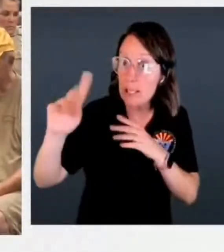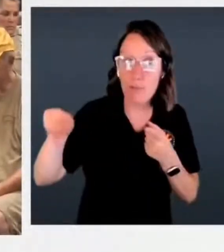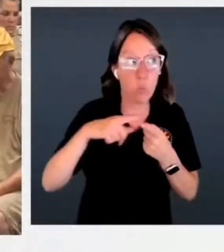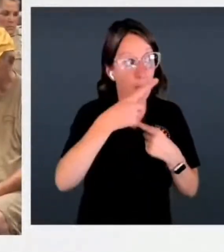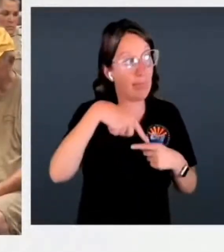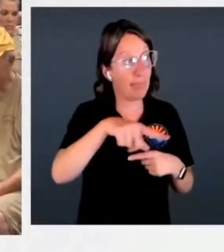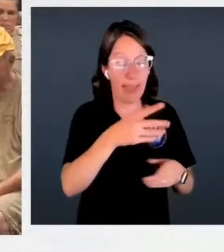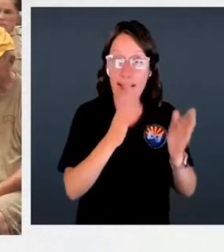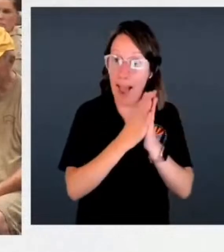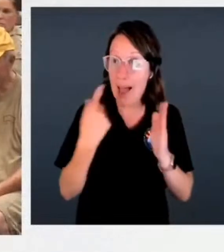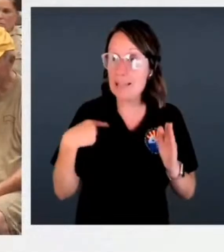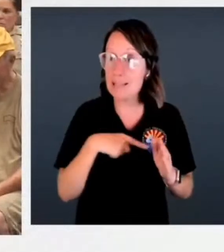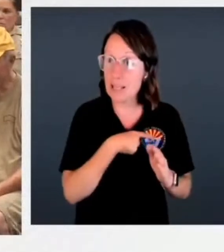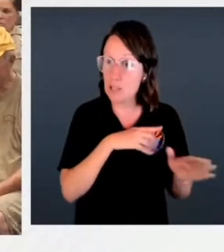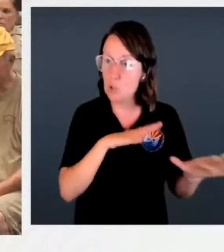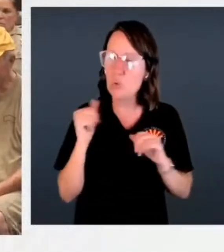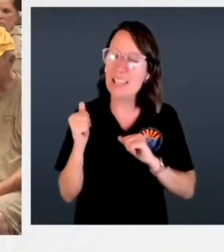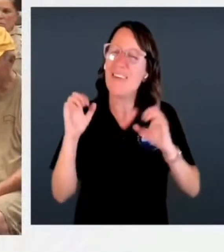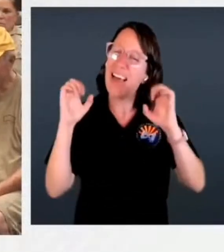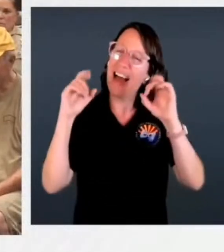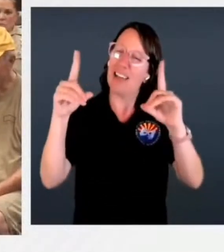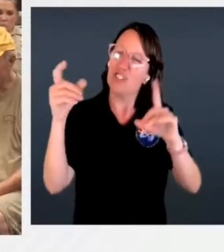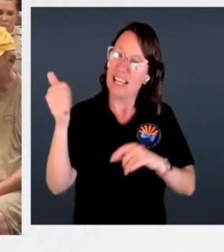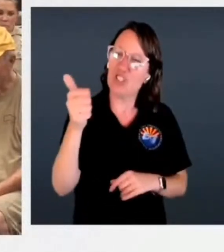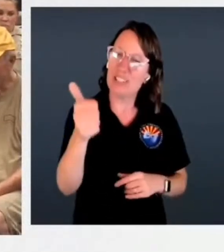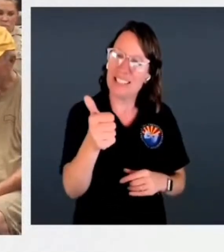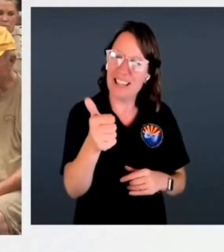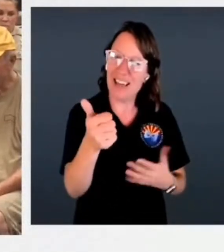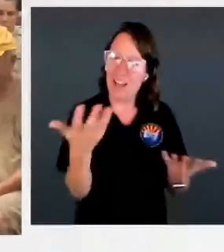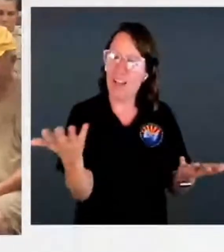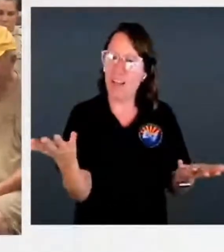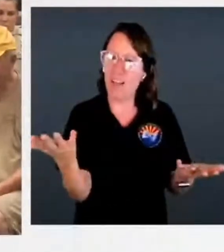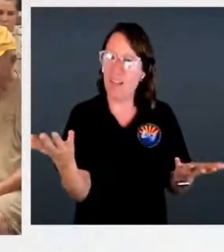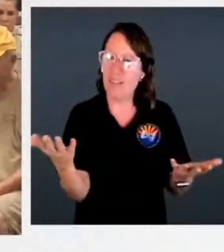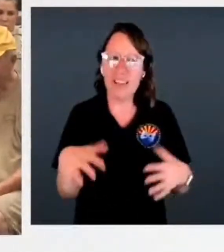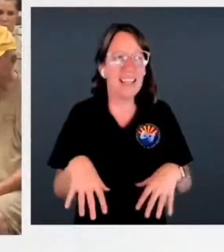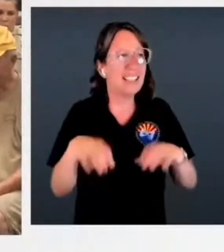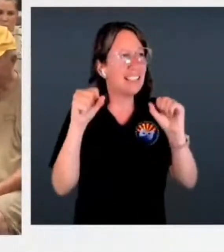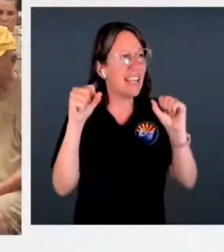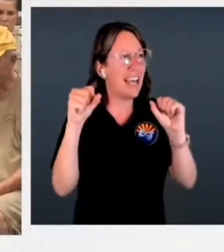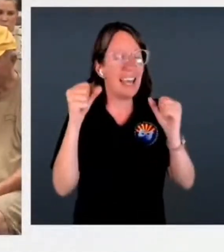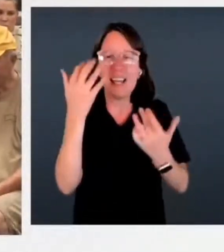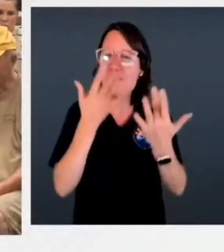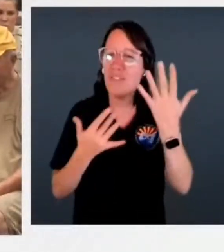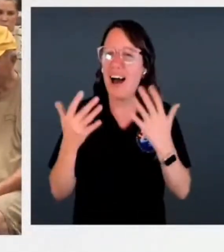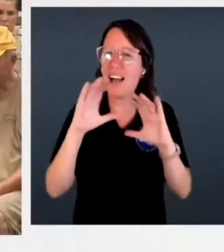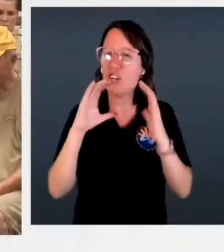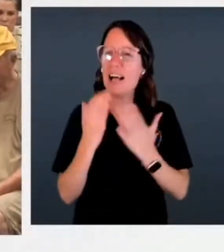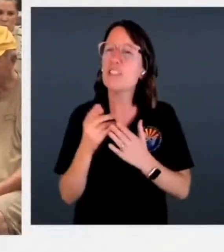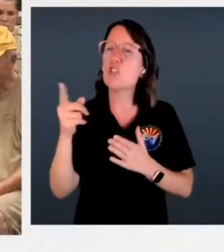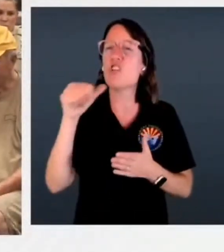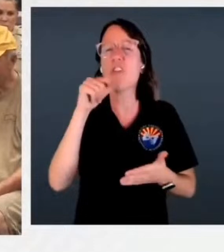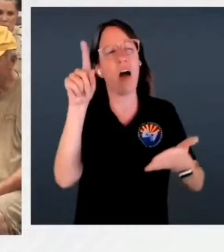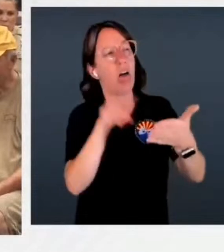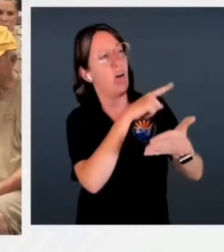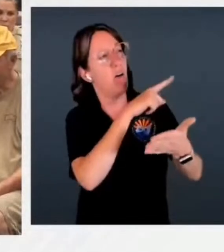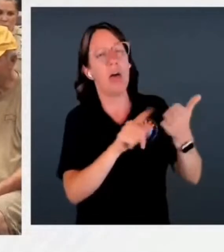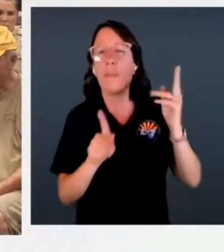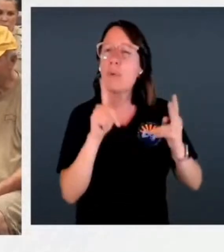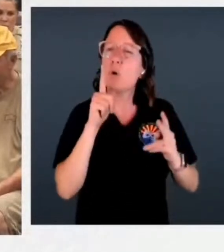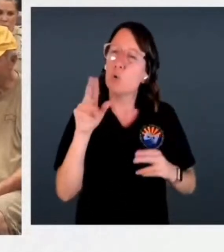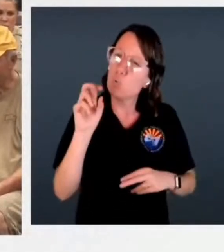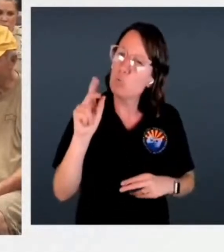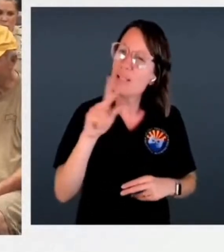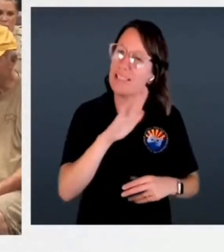And get educated. Do some fire classes or something so you're not knocking these guys that are risking their lives for